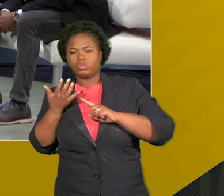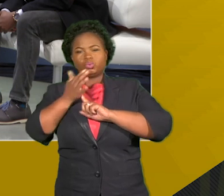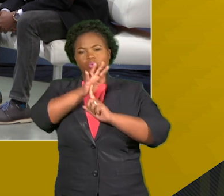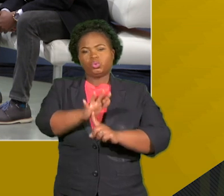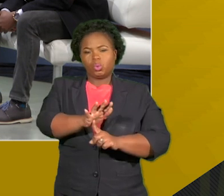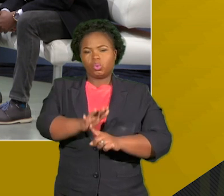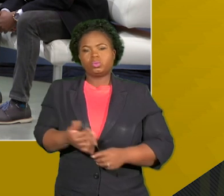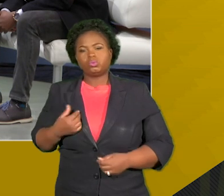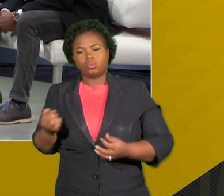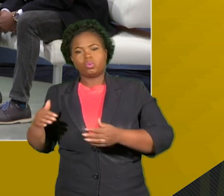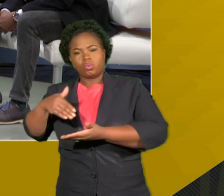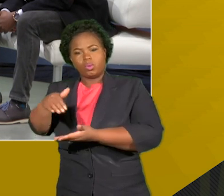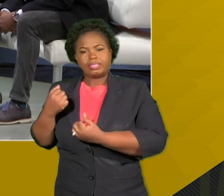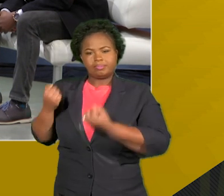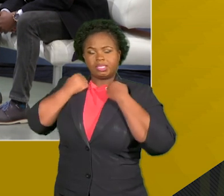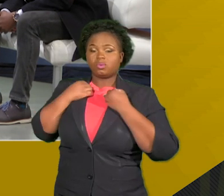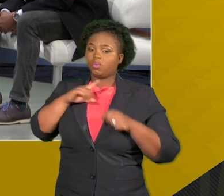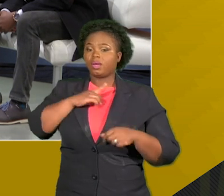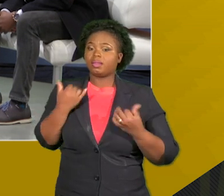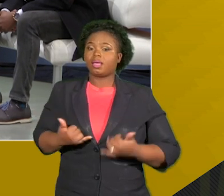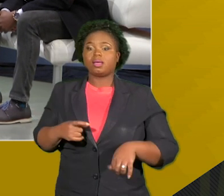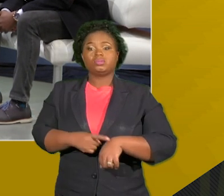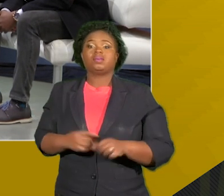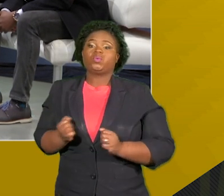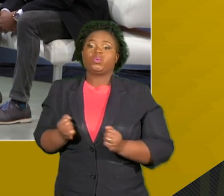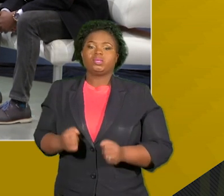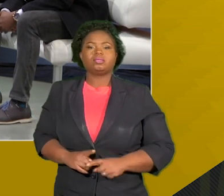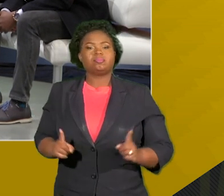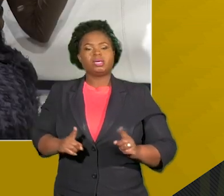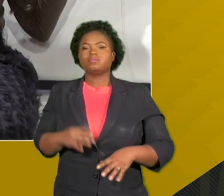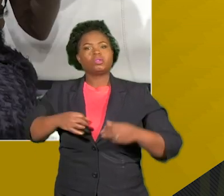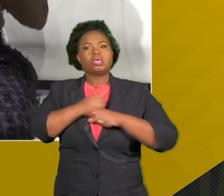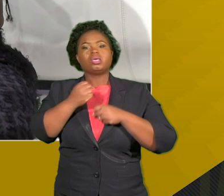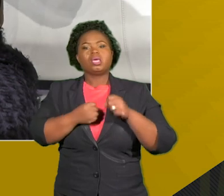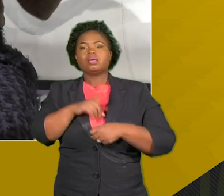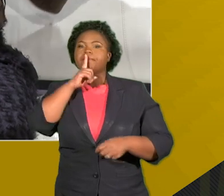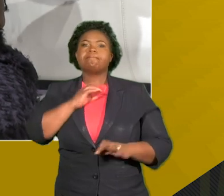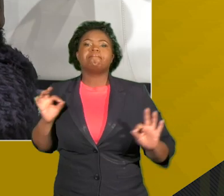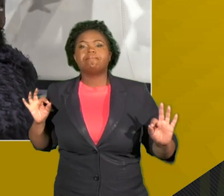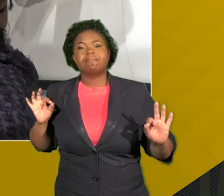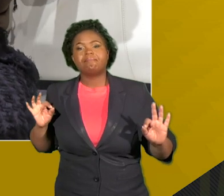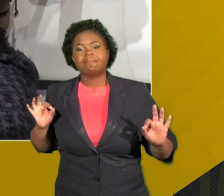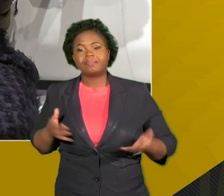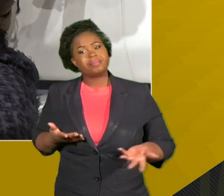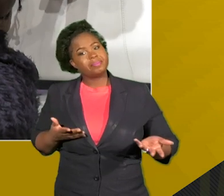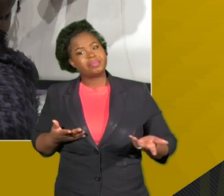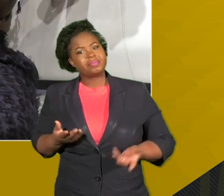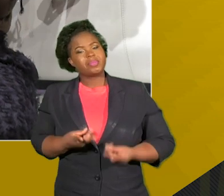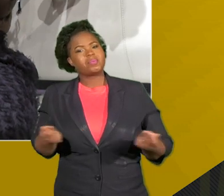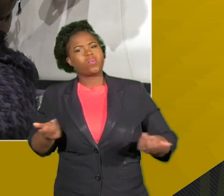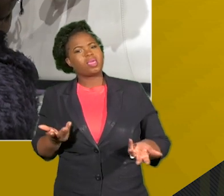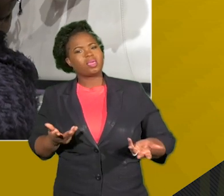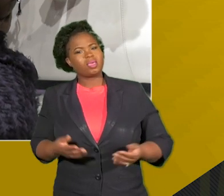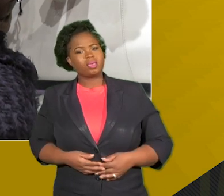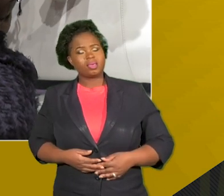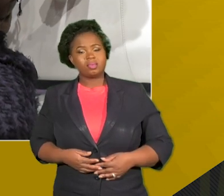mang collect the blanket, especially karke winter no, collect the blanket. But for the rest of the year, they're gone. Pesh, bye guy. Yeah, and